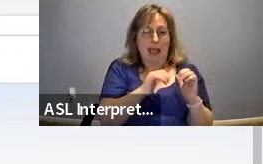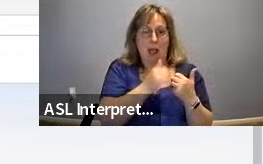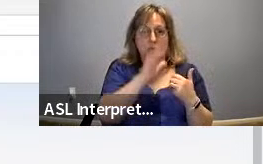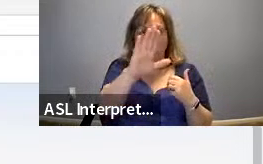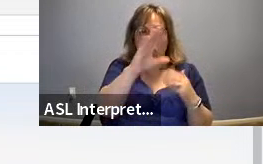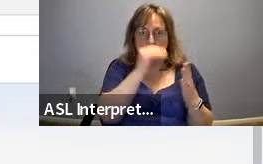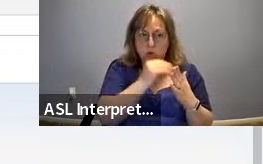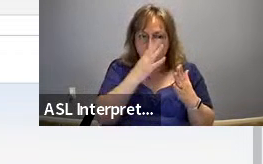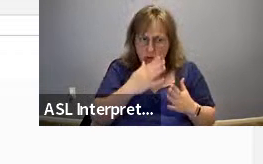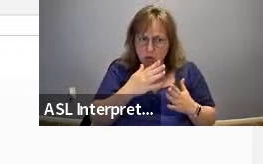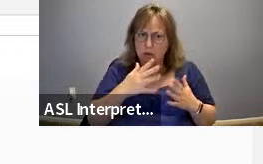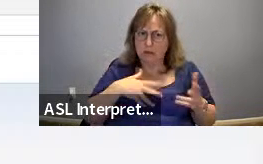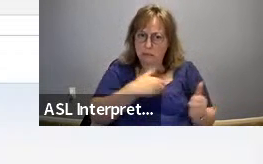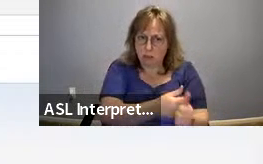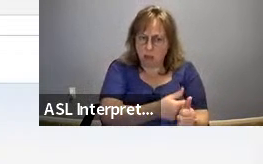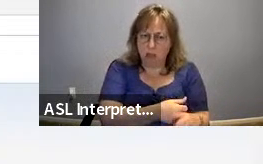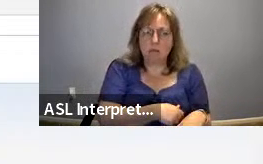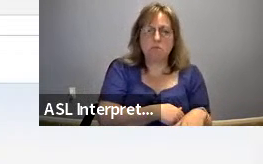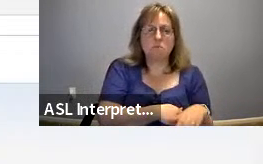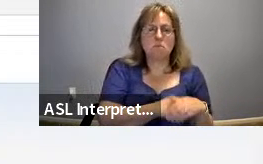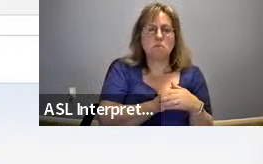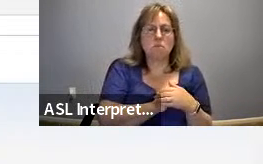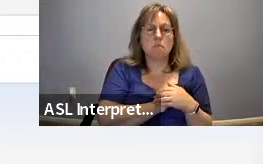and completing those.